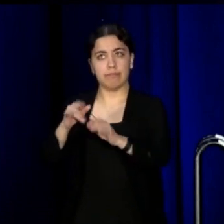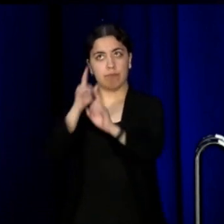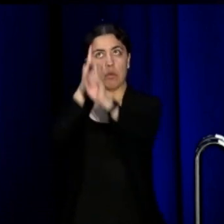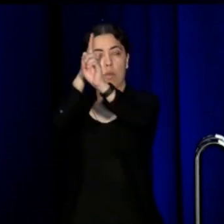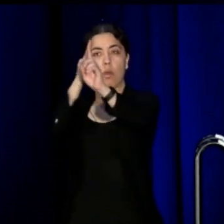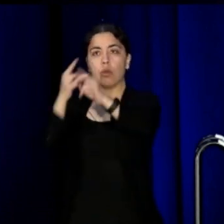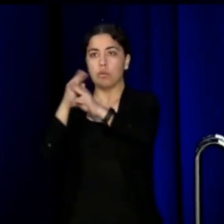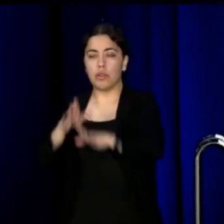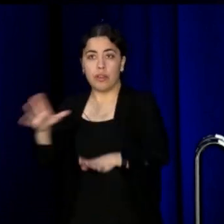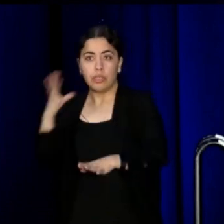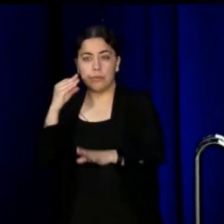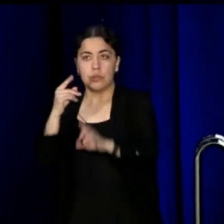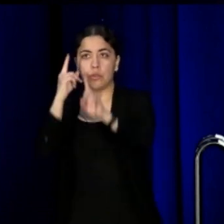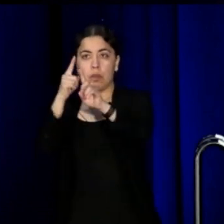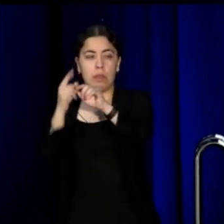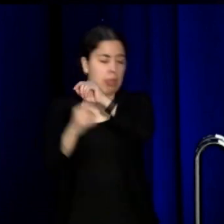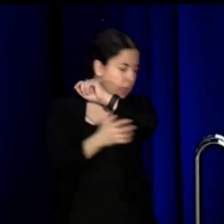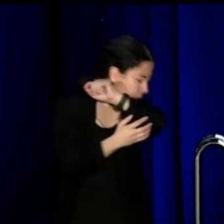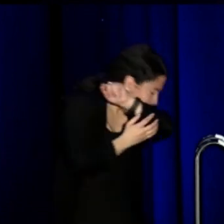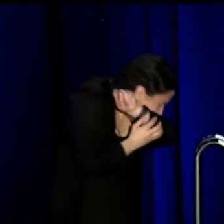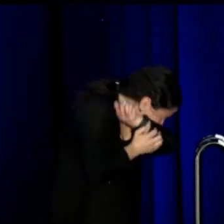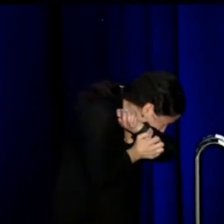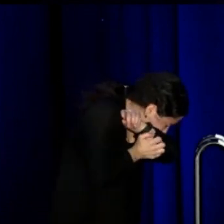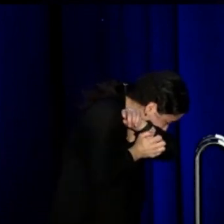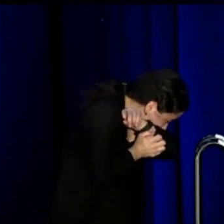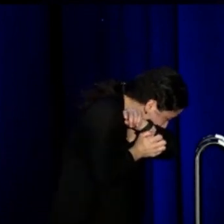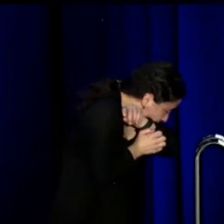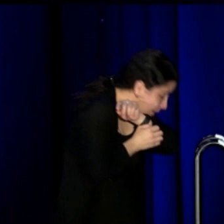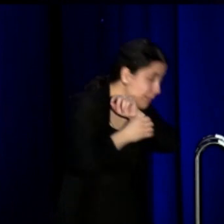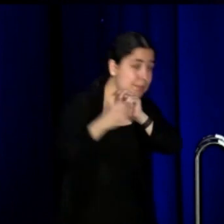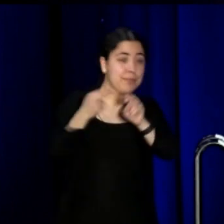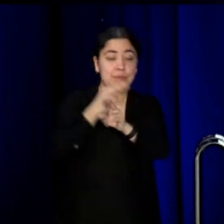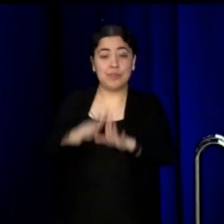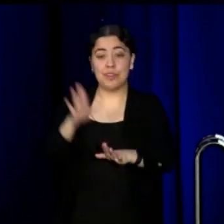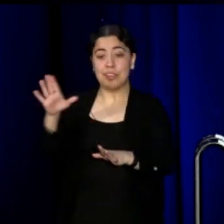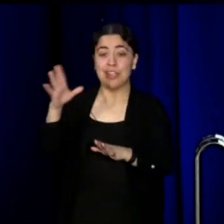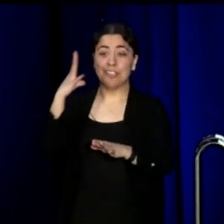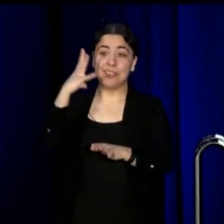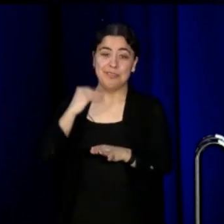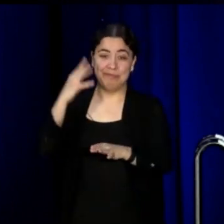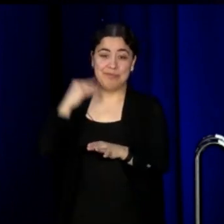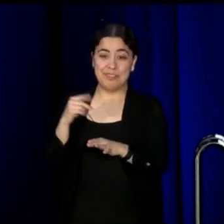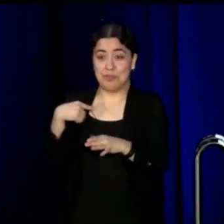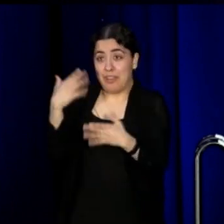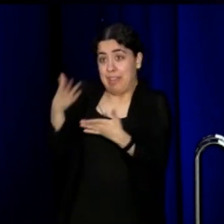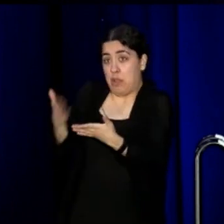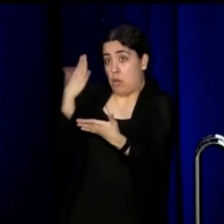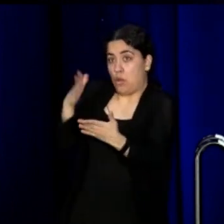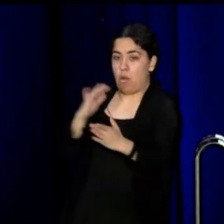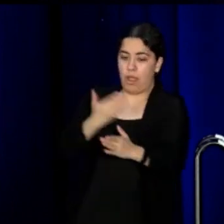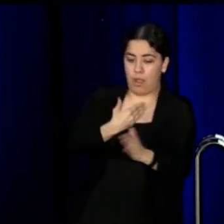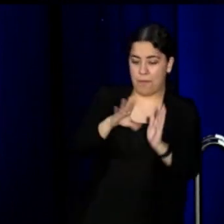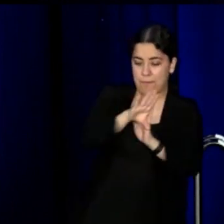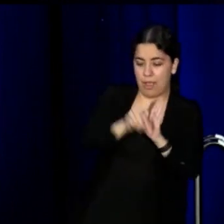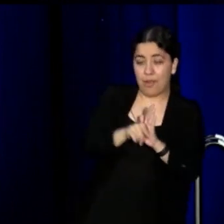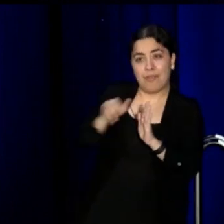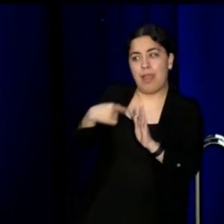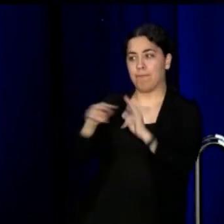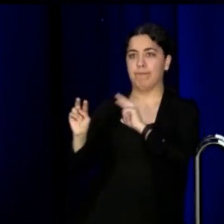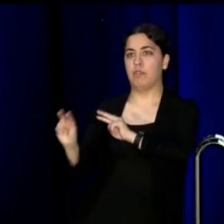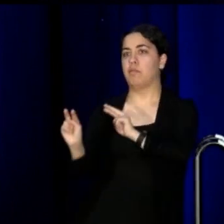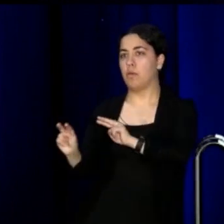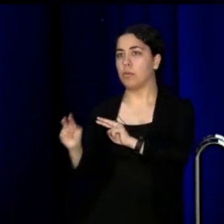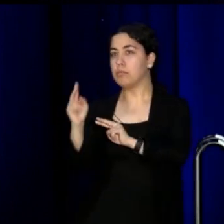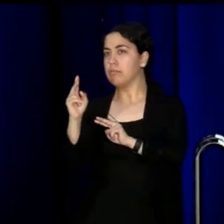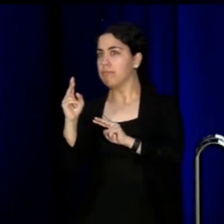experience for our users, and they don't really know what we are using in the background. So that's something that I'm kind of looking forward to see